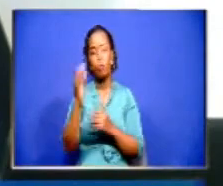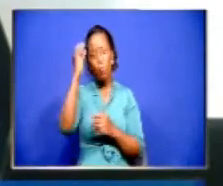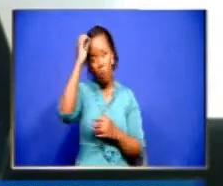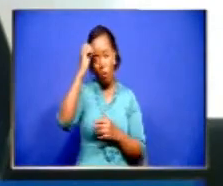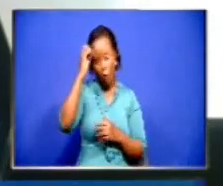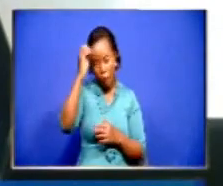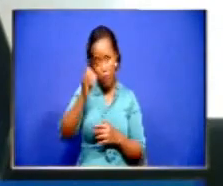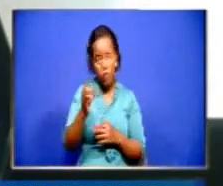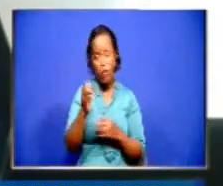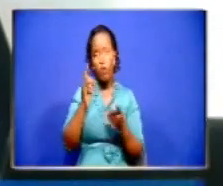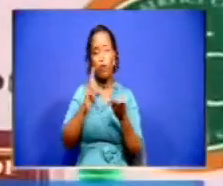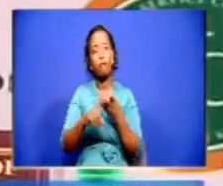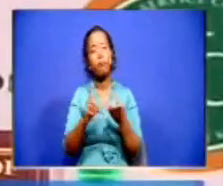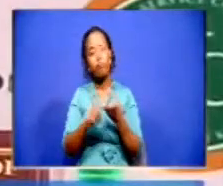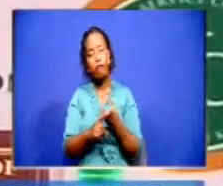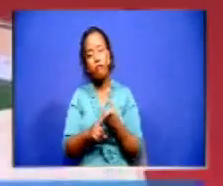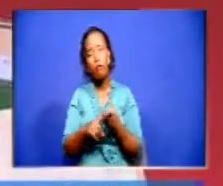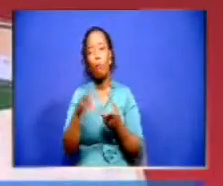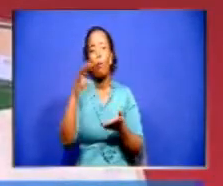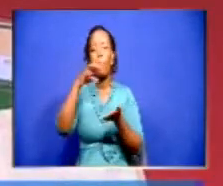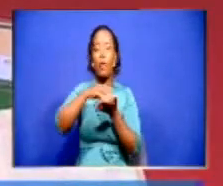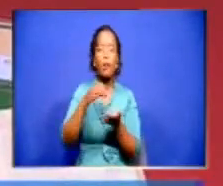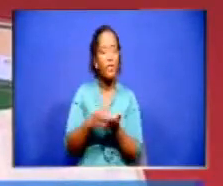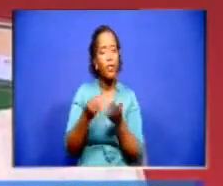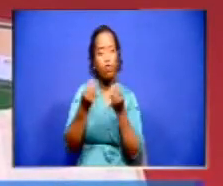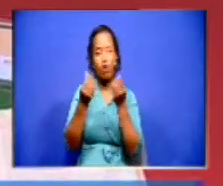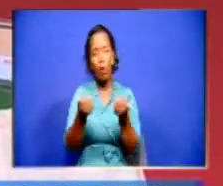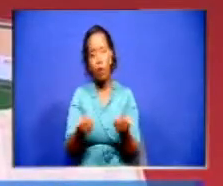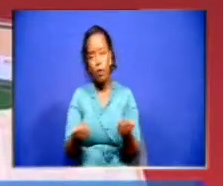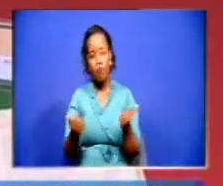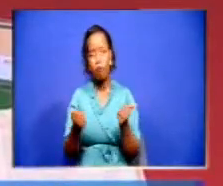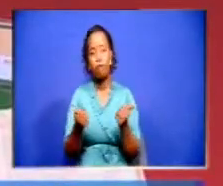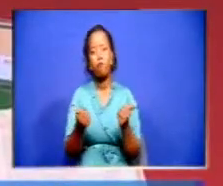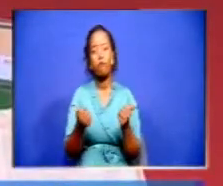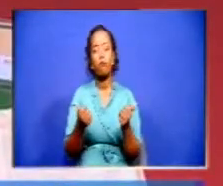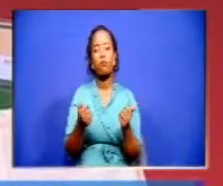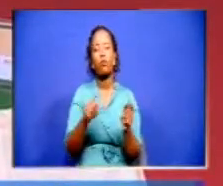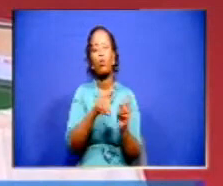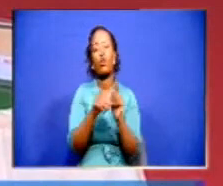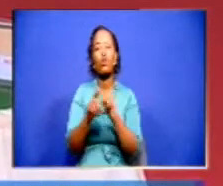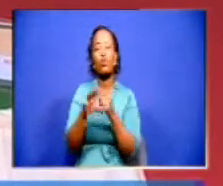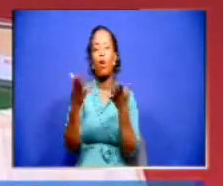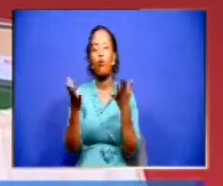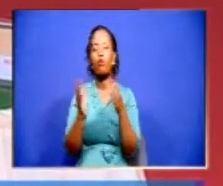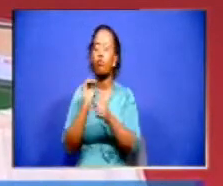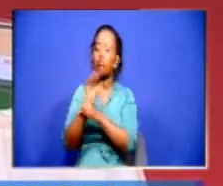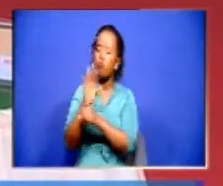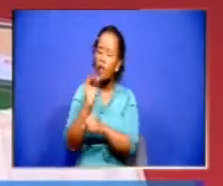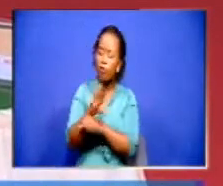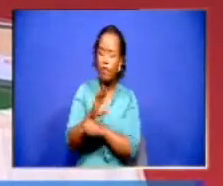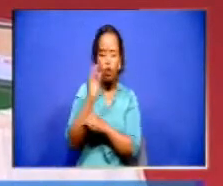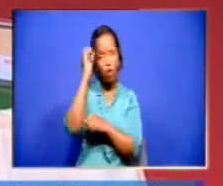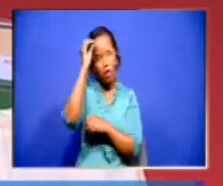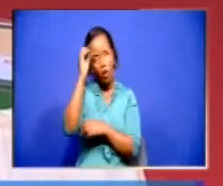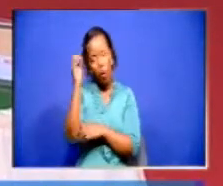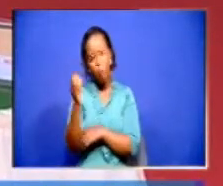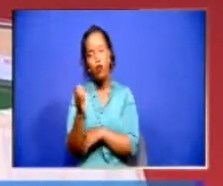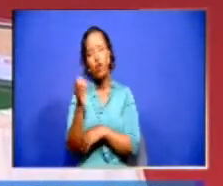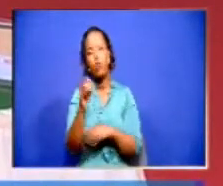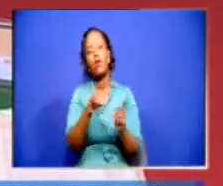opinions, in terms of case law, in terms of advisory opinions, case law,